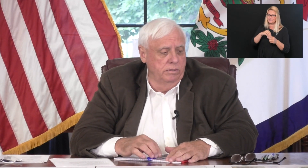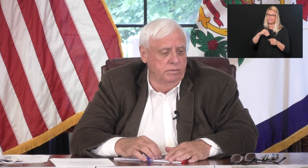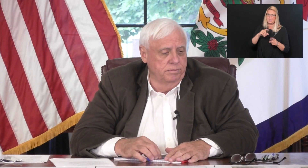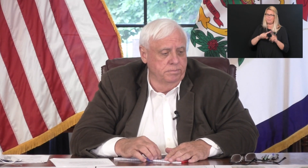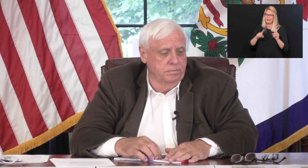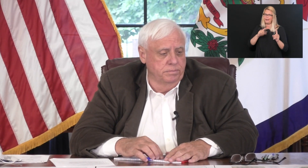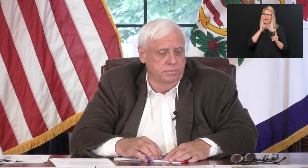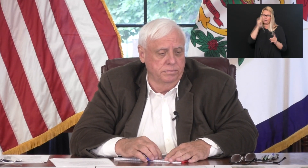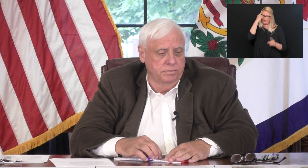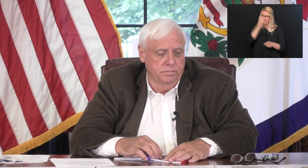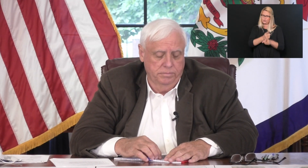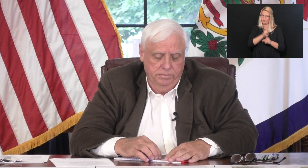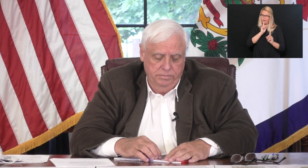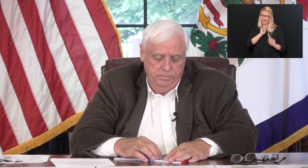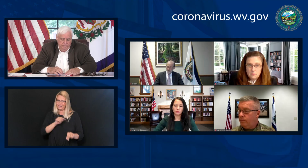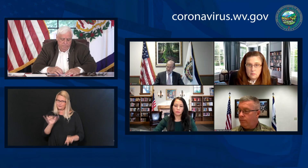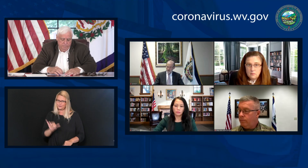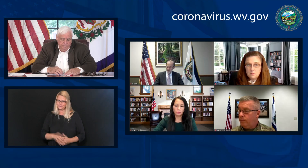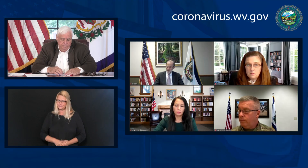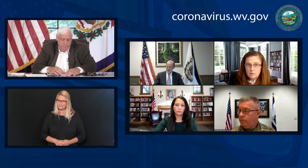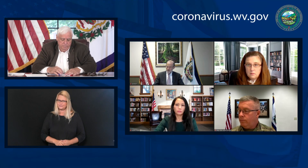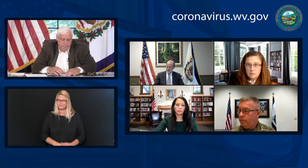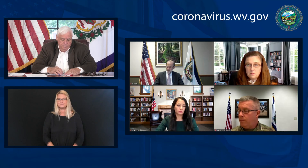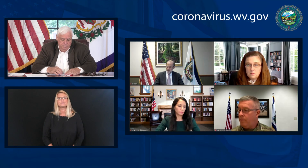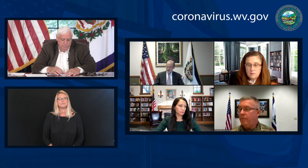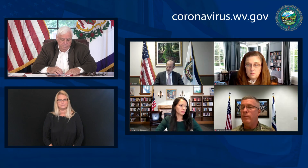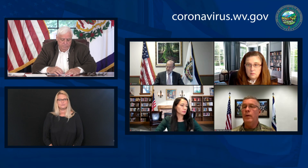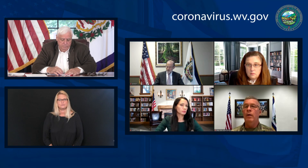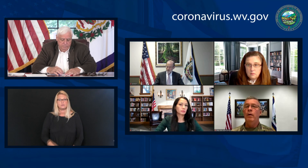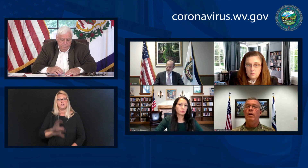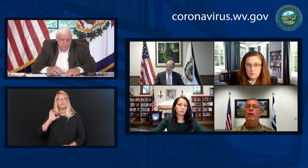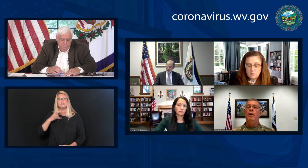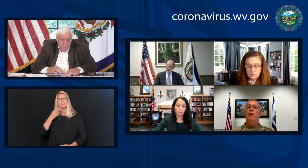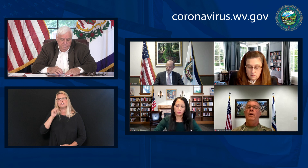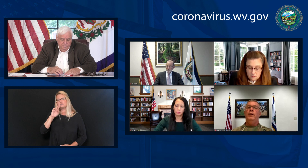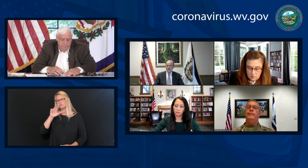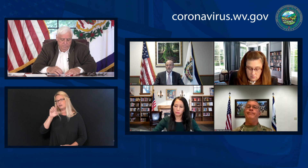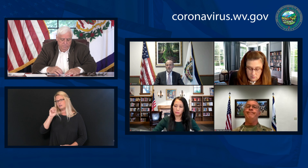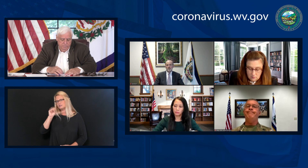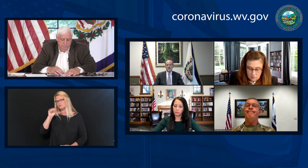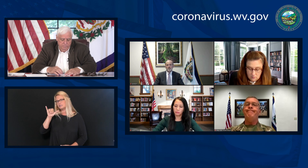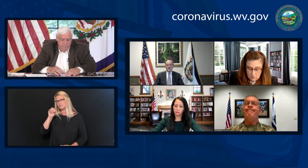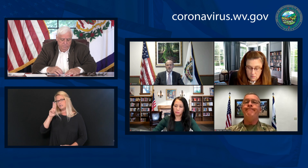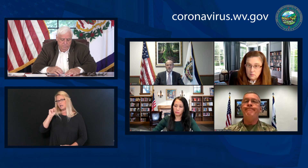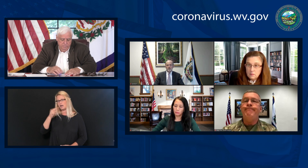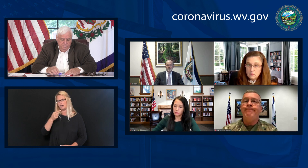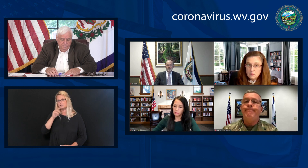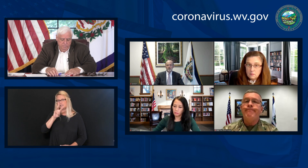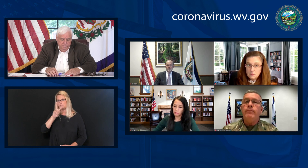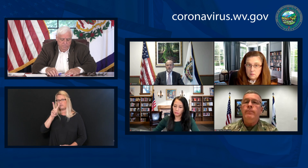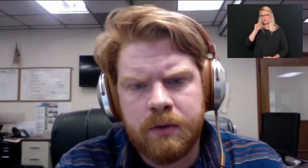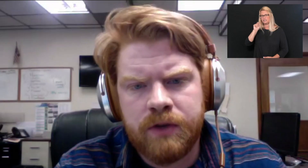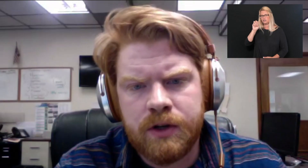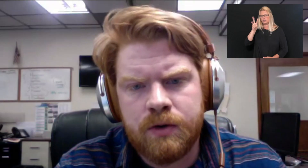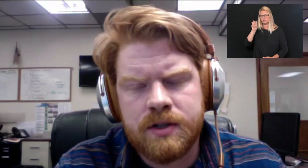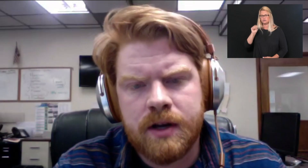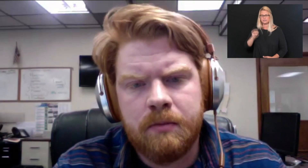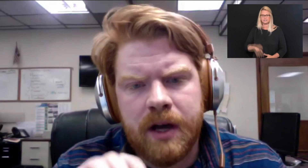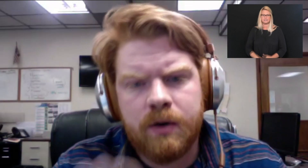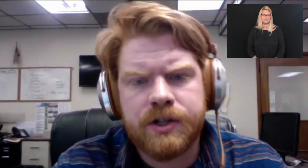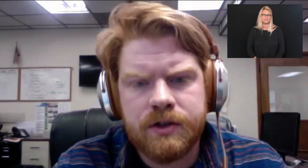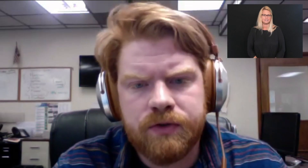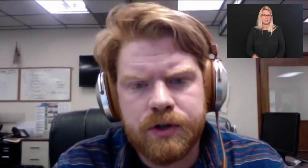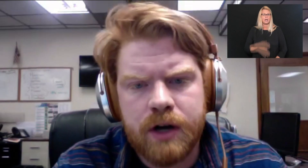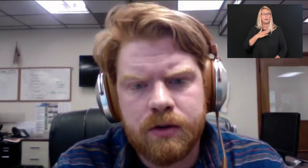condone it. All right, thank you, Paul. Next to Charles Young with WV News. Hi, this is Charles Young with WV News.